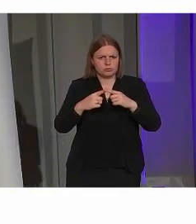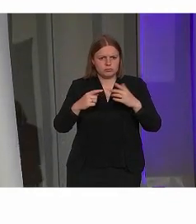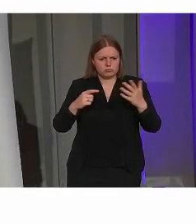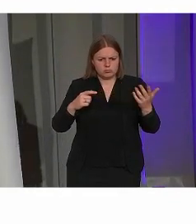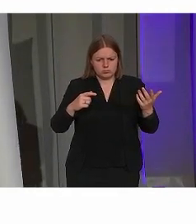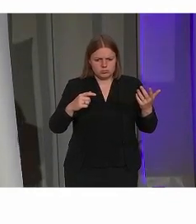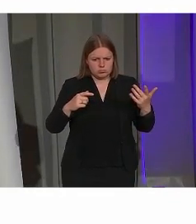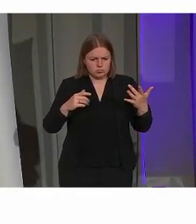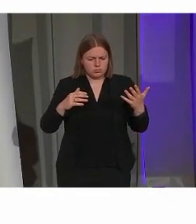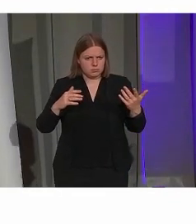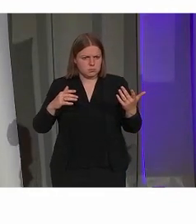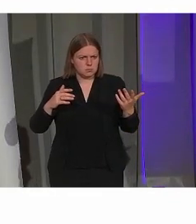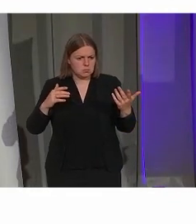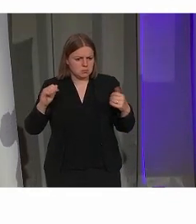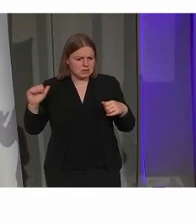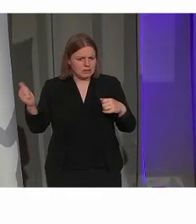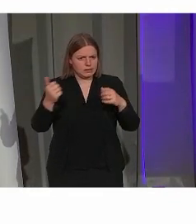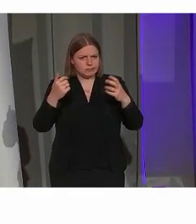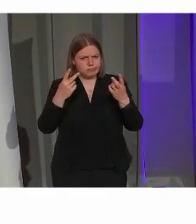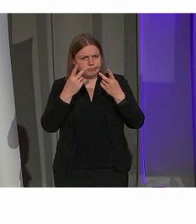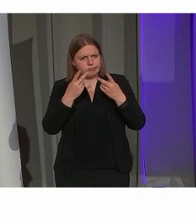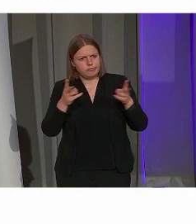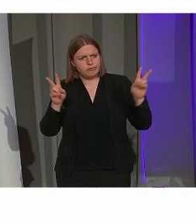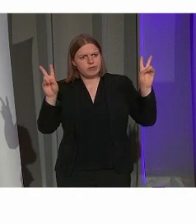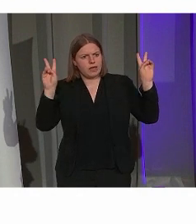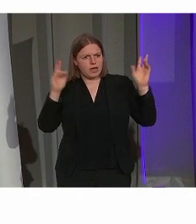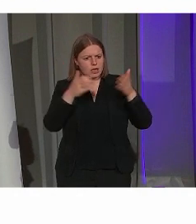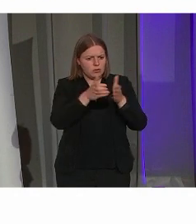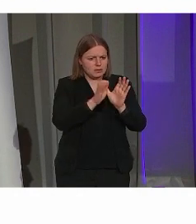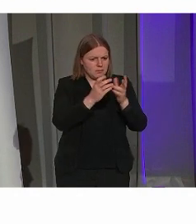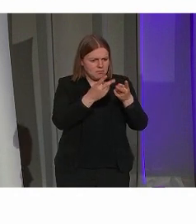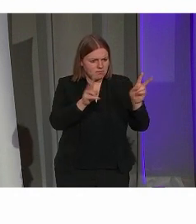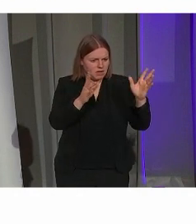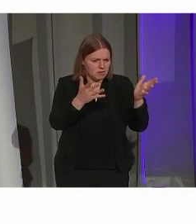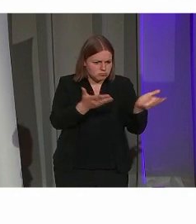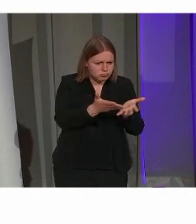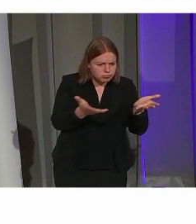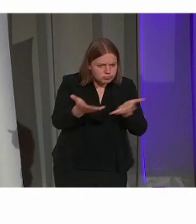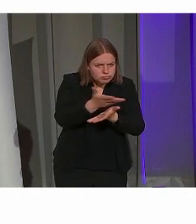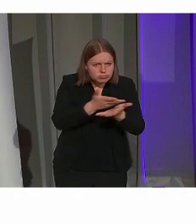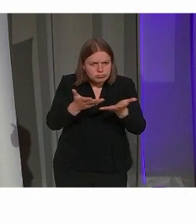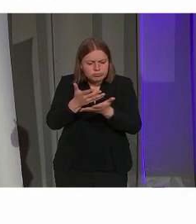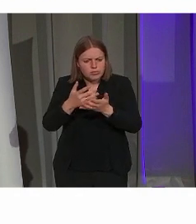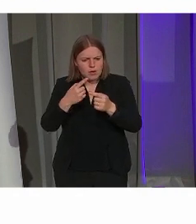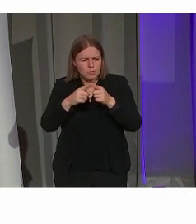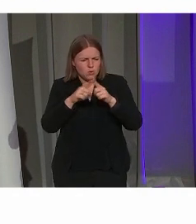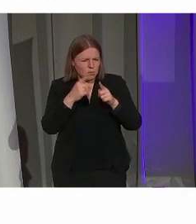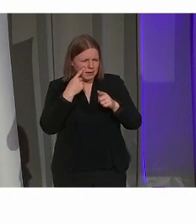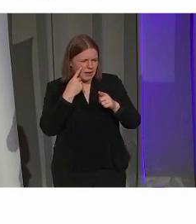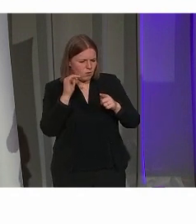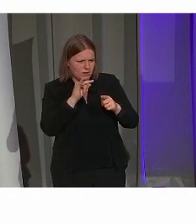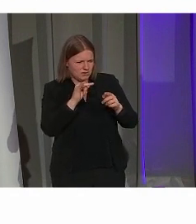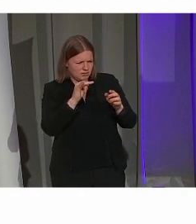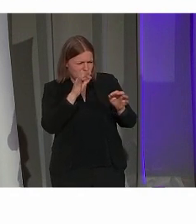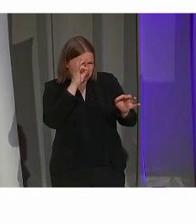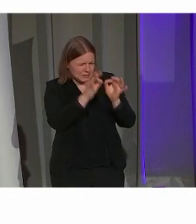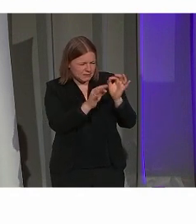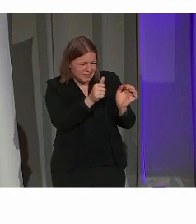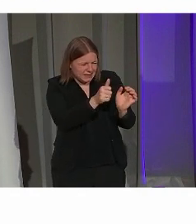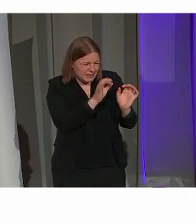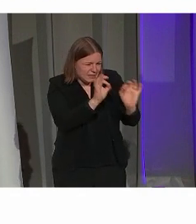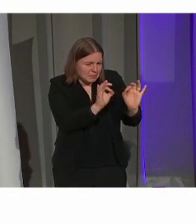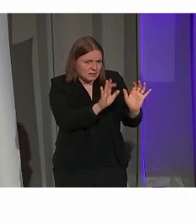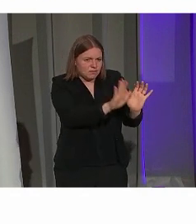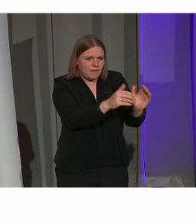prior-informed consent of source communities before adopting measures concerning their specific cultural heritage,